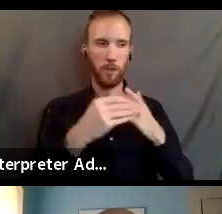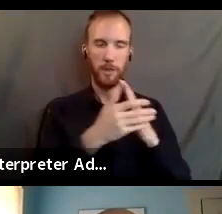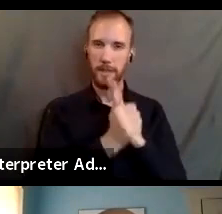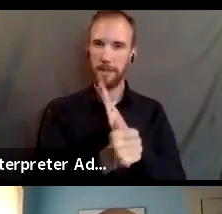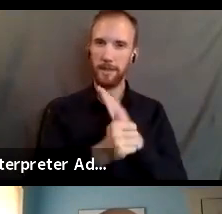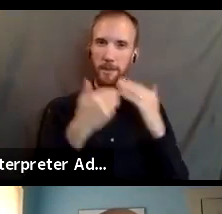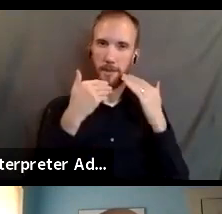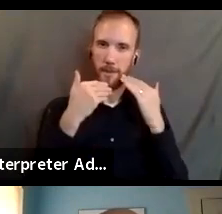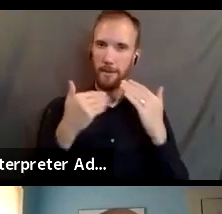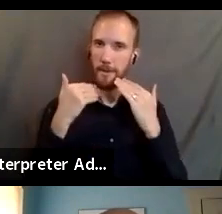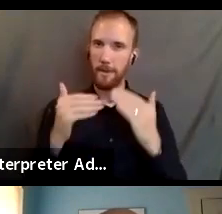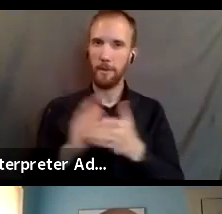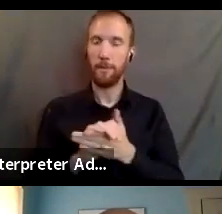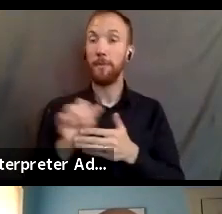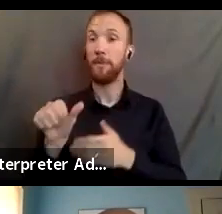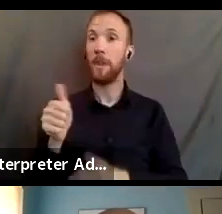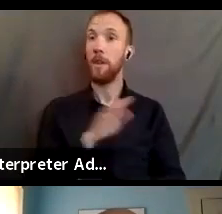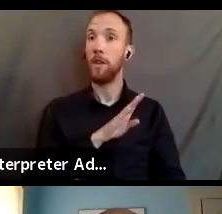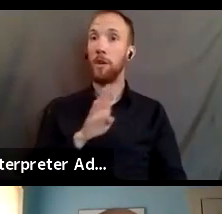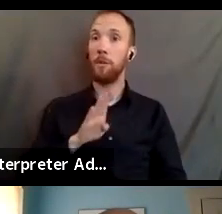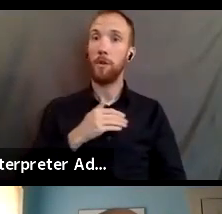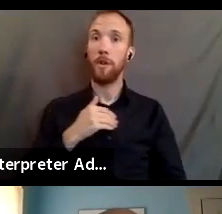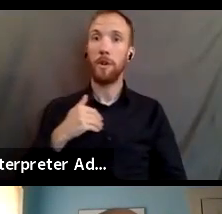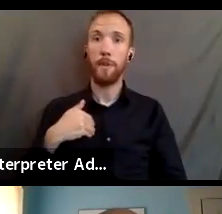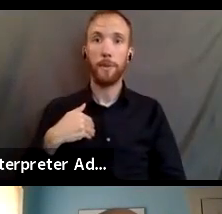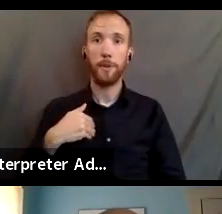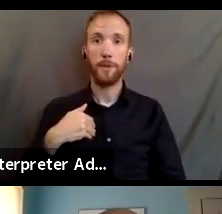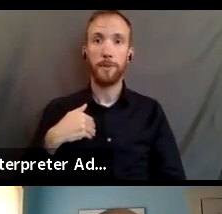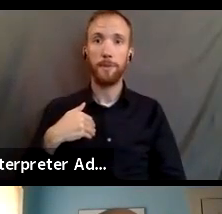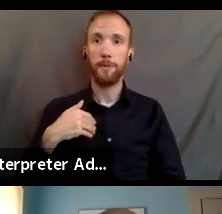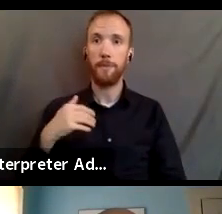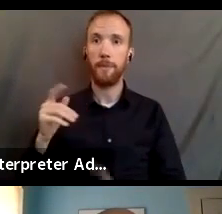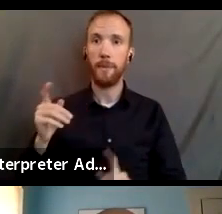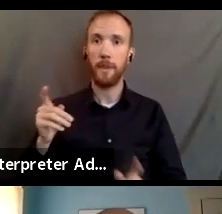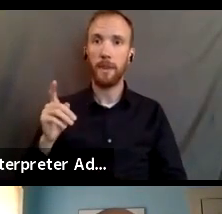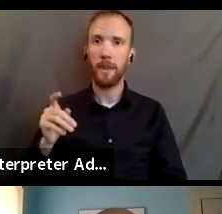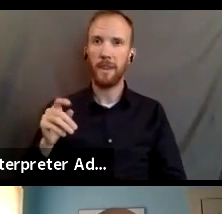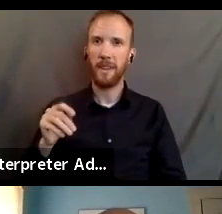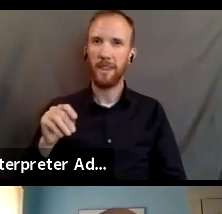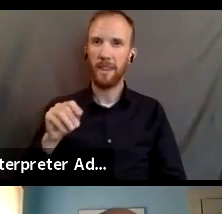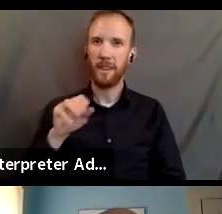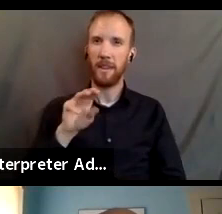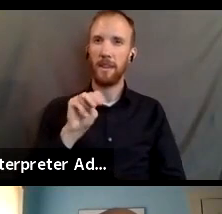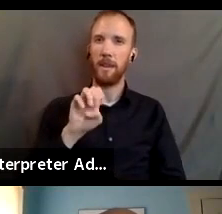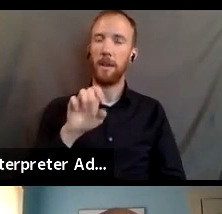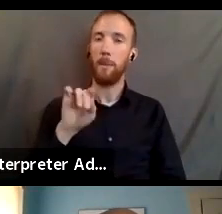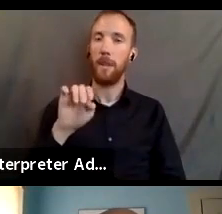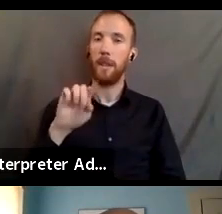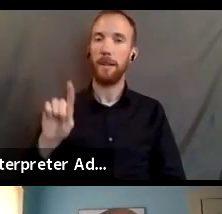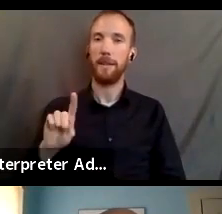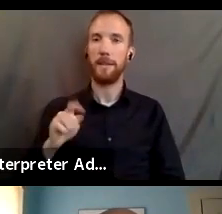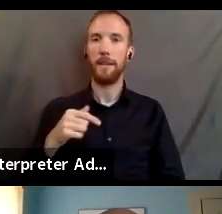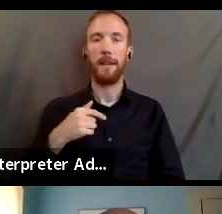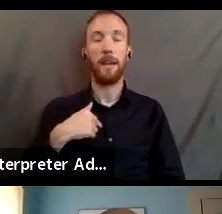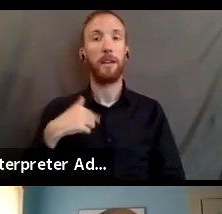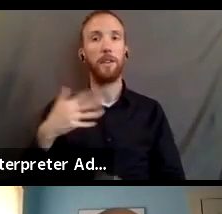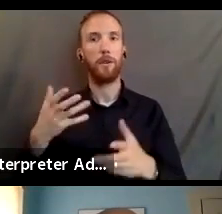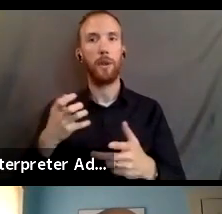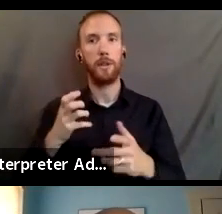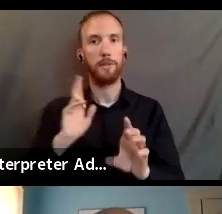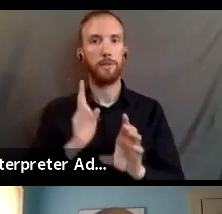board members yes president obama yes um just i just wanted to join in